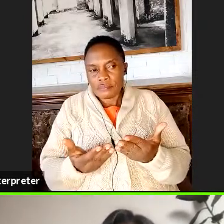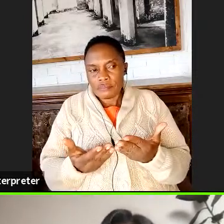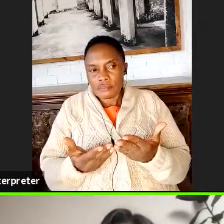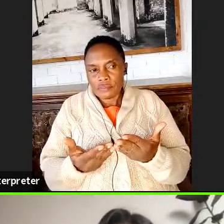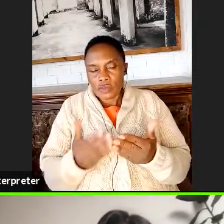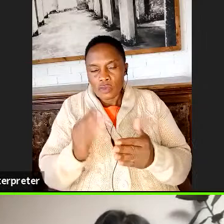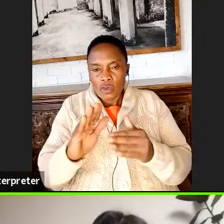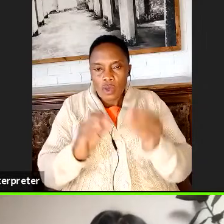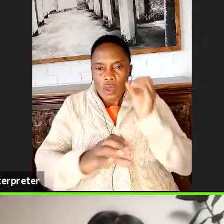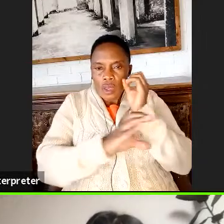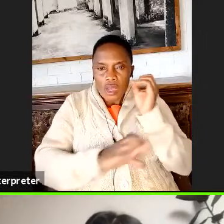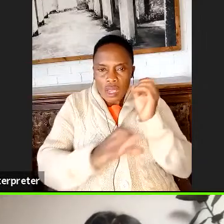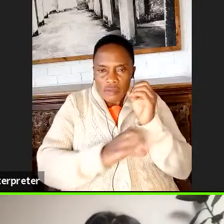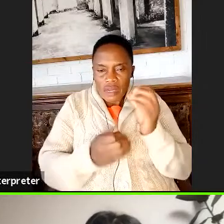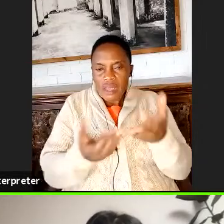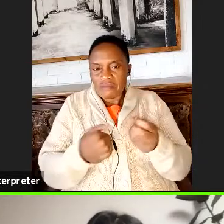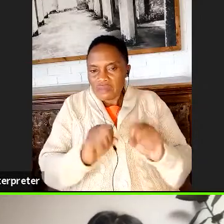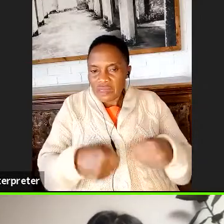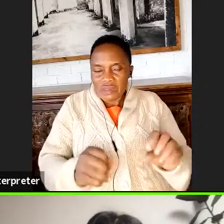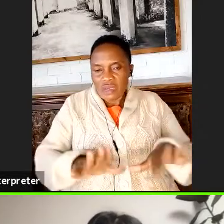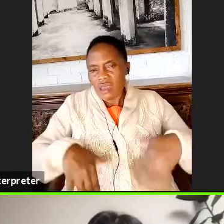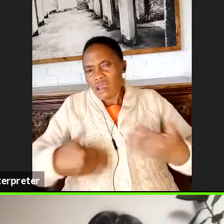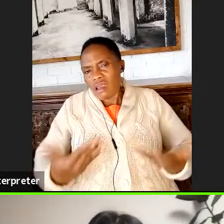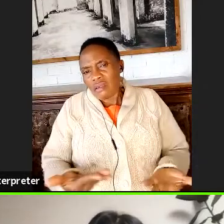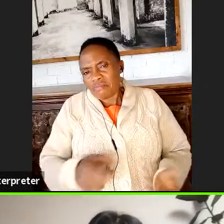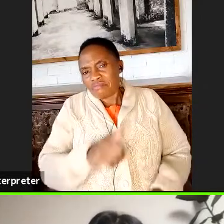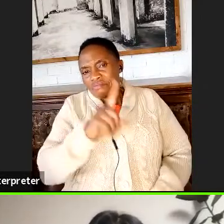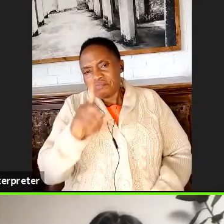review actually takes place.